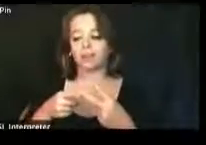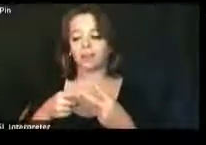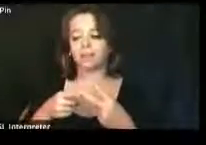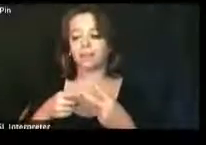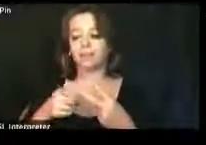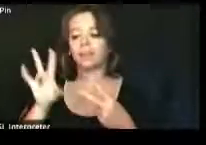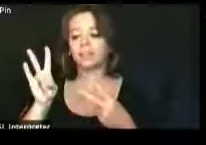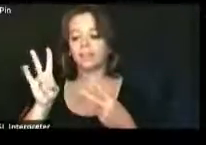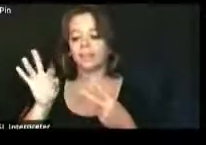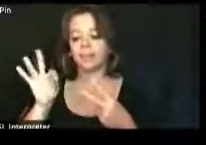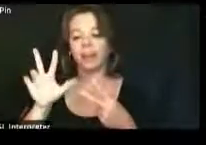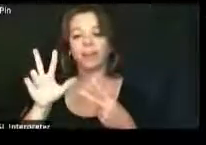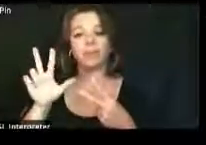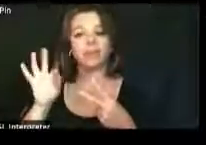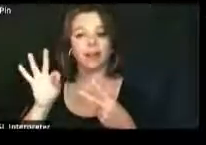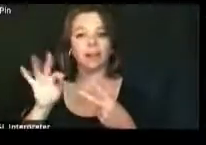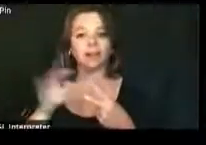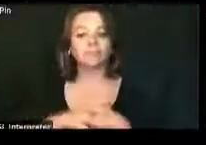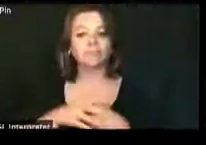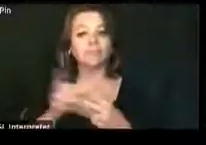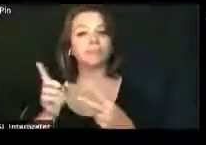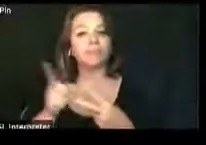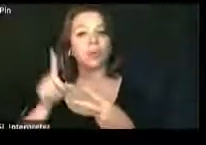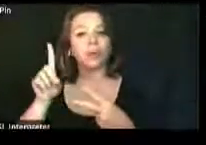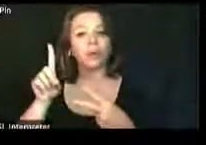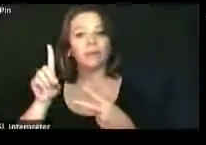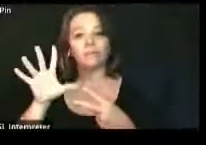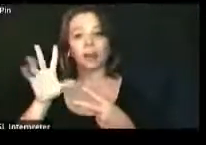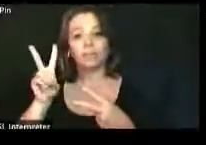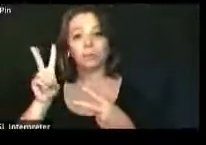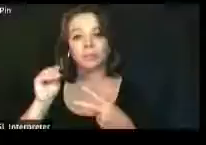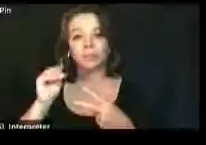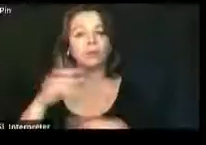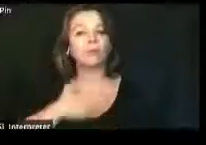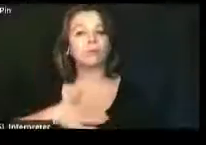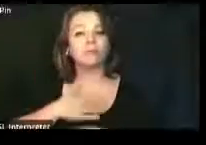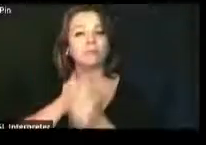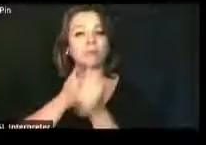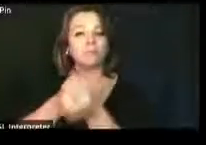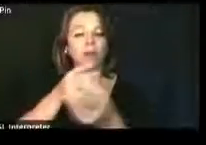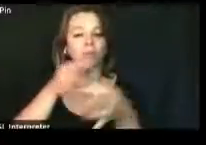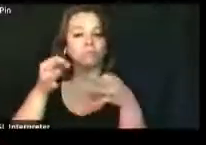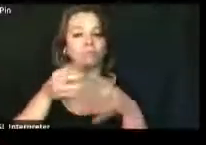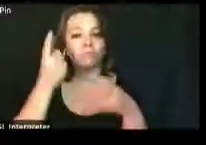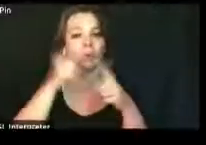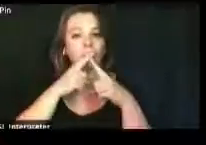7839. Caller 1520, if you'll please follow the prompts to unmute.